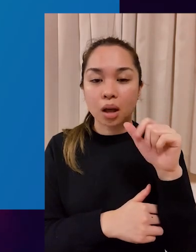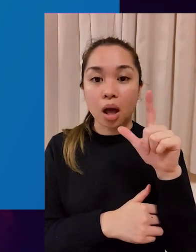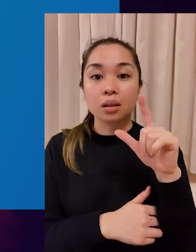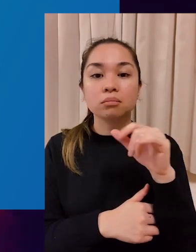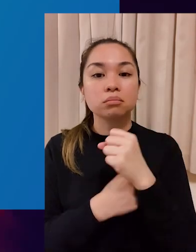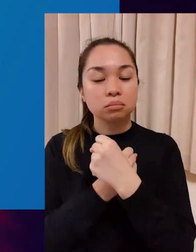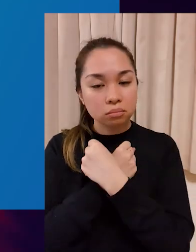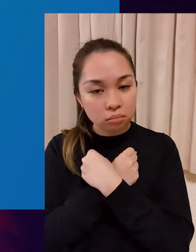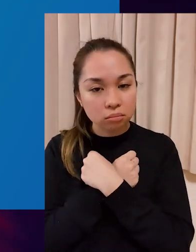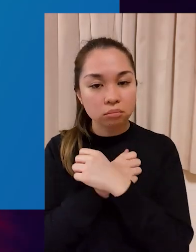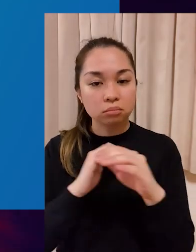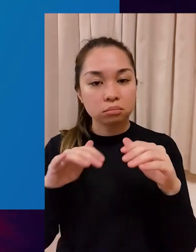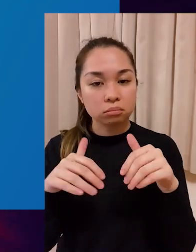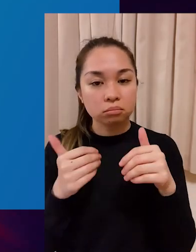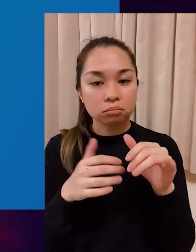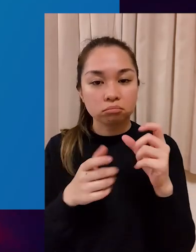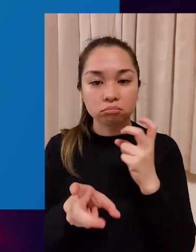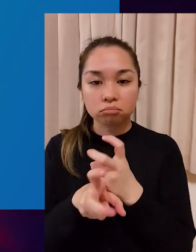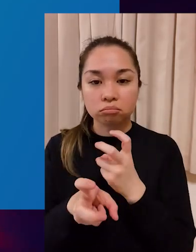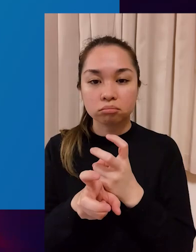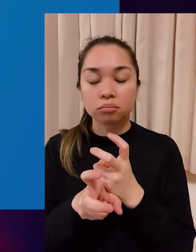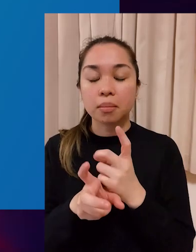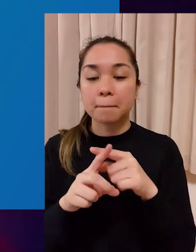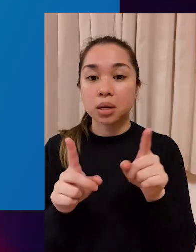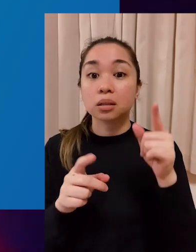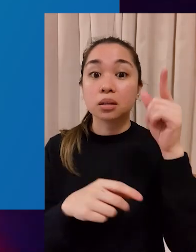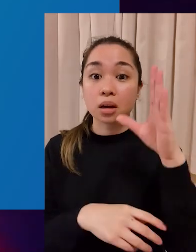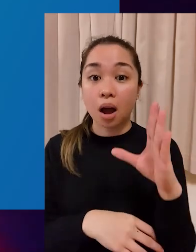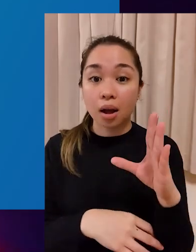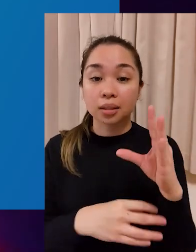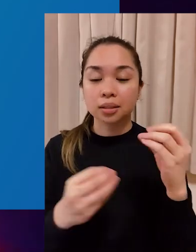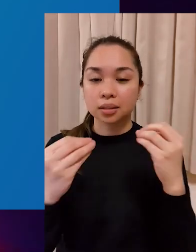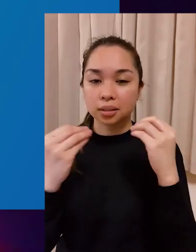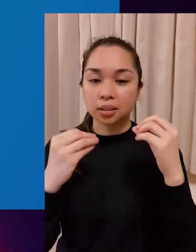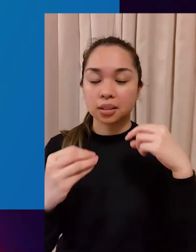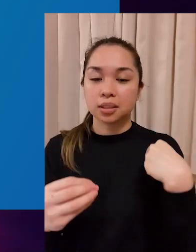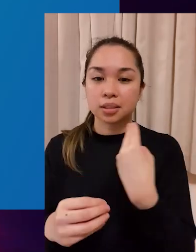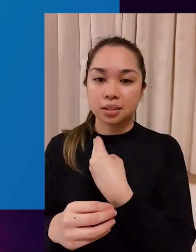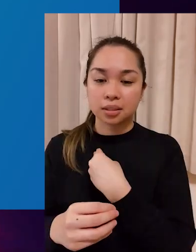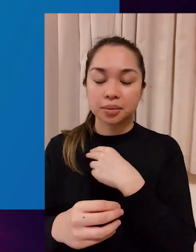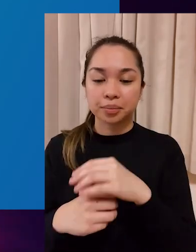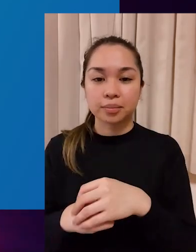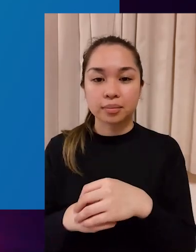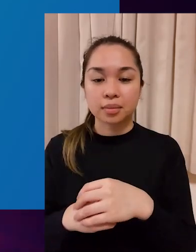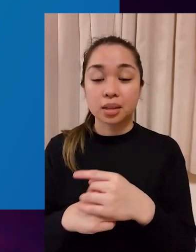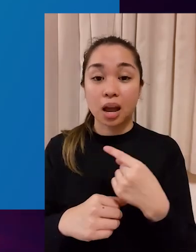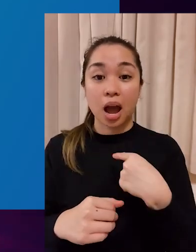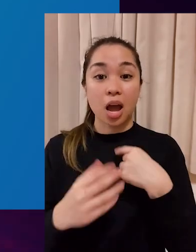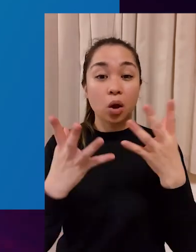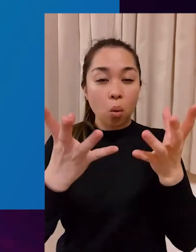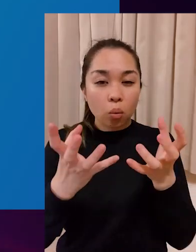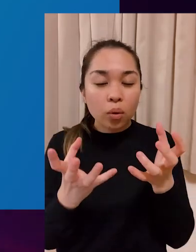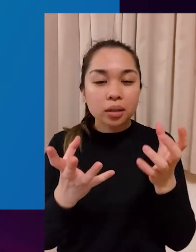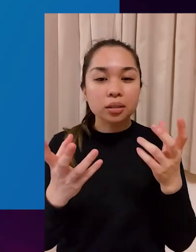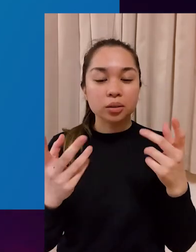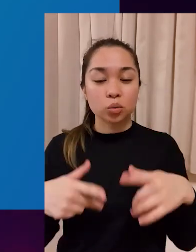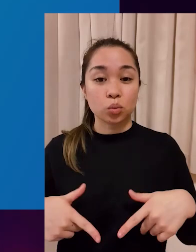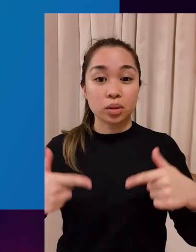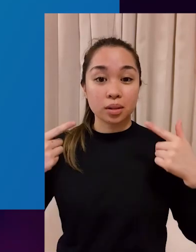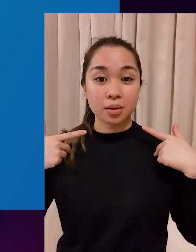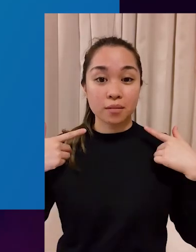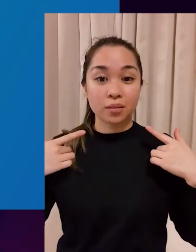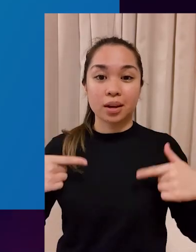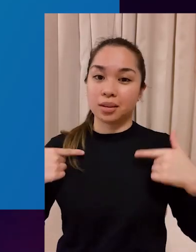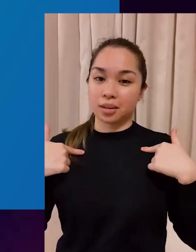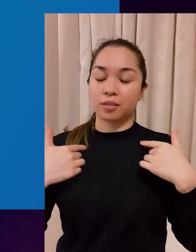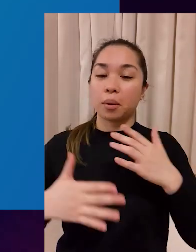mga bagay na lagi kong pinagpe-pray kay Lord ay tulungan niya ako to live a life that is pleasing to Him. One of the ways that I can do